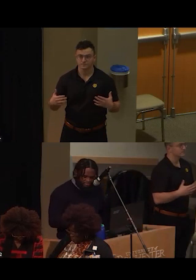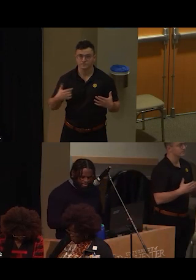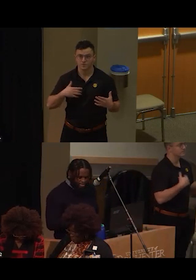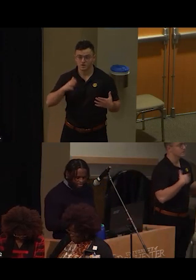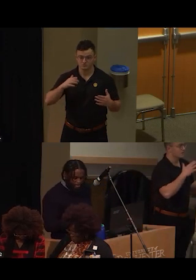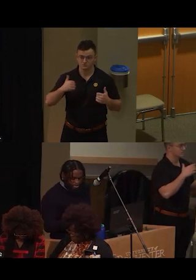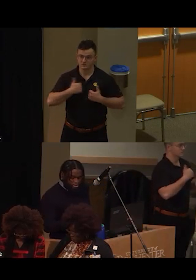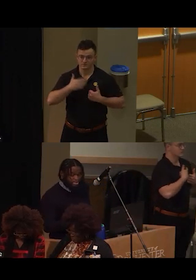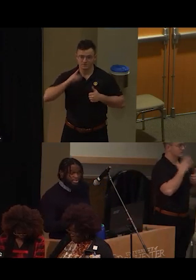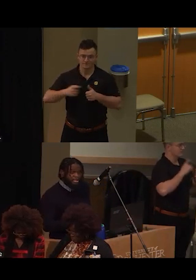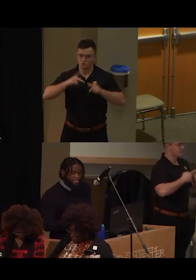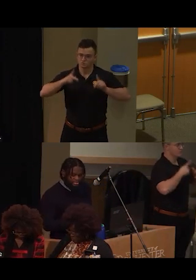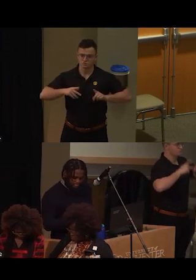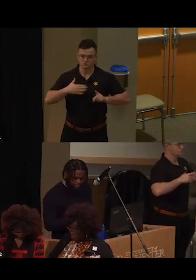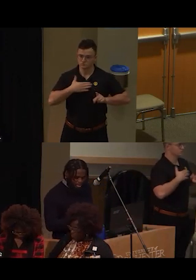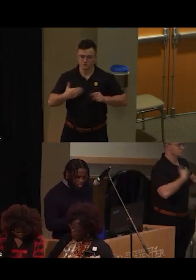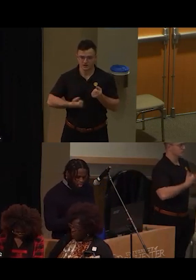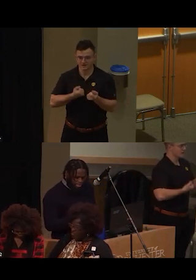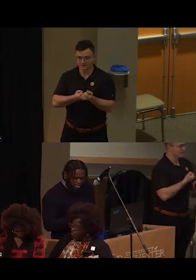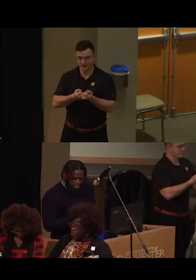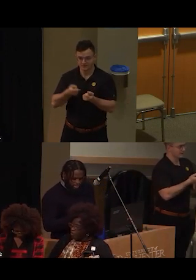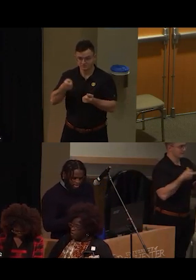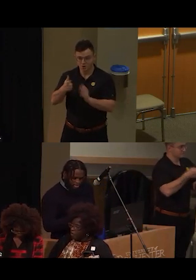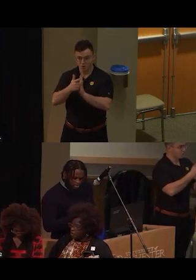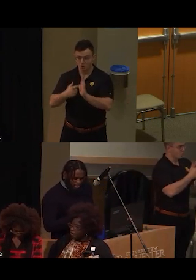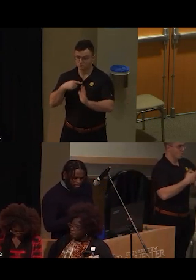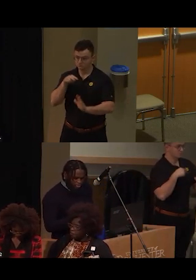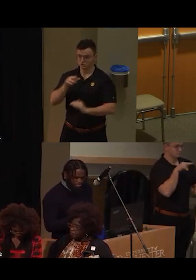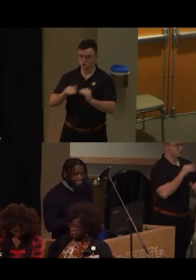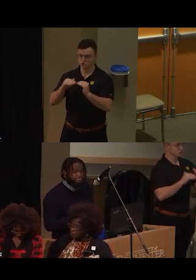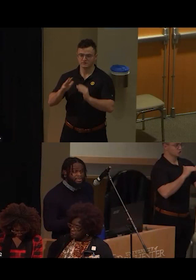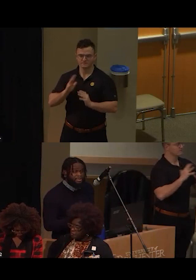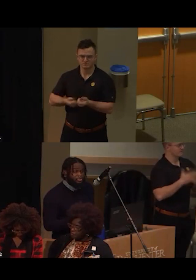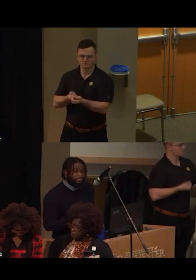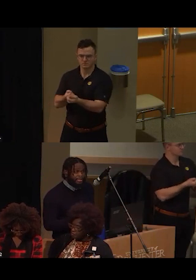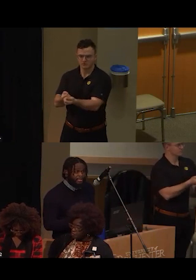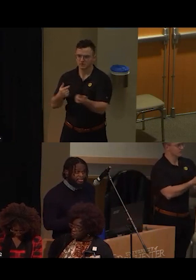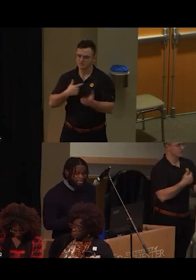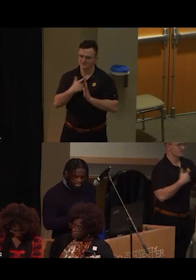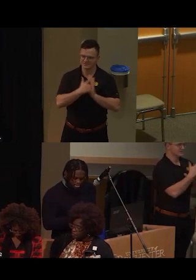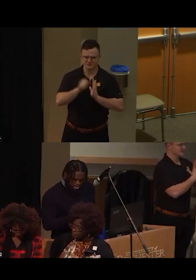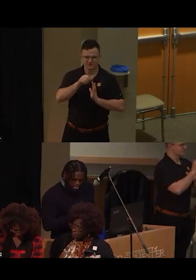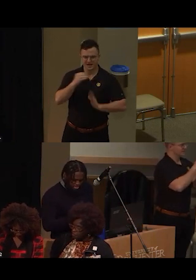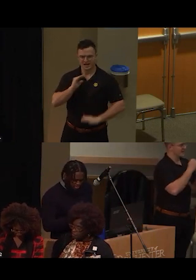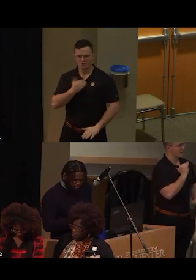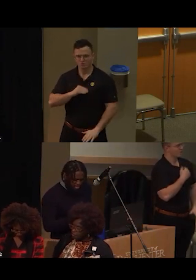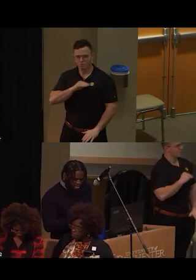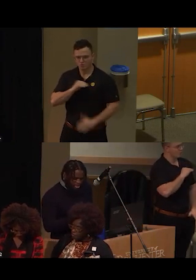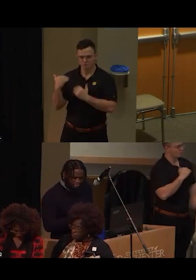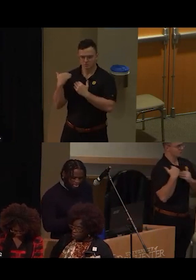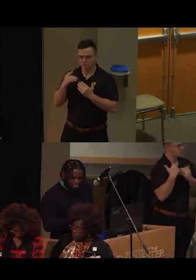I'd be the first to advocate obeying just laws. One has not only a legal, but a moral responsibility to obey just